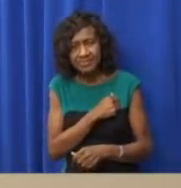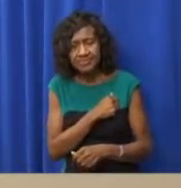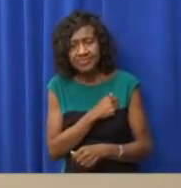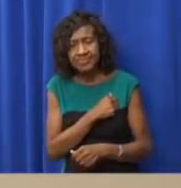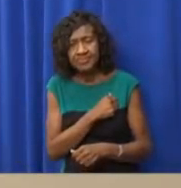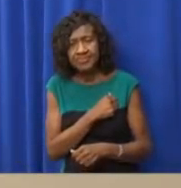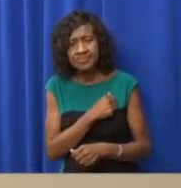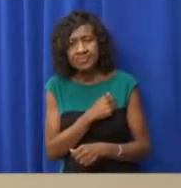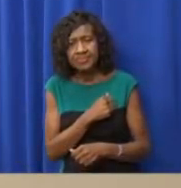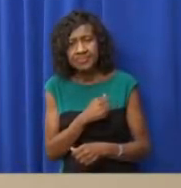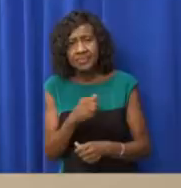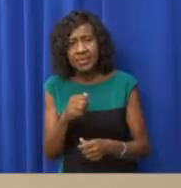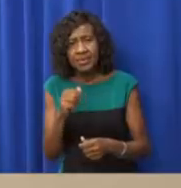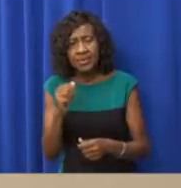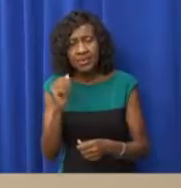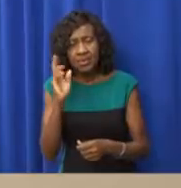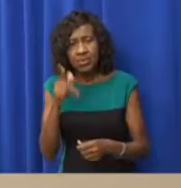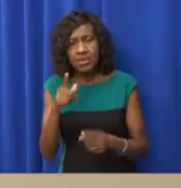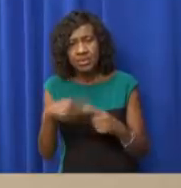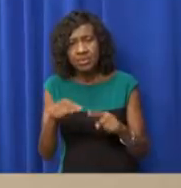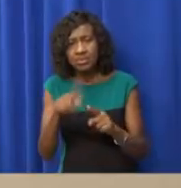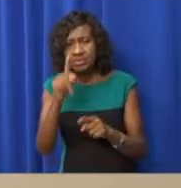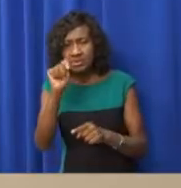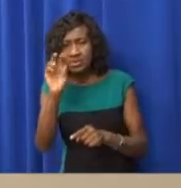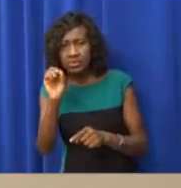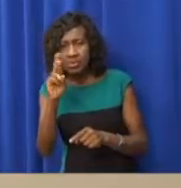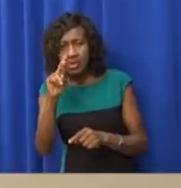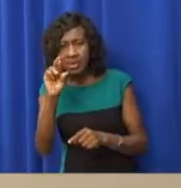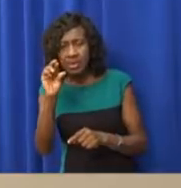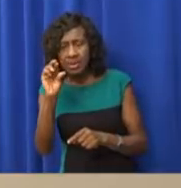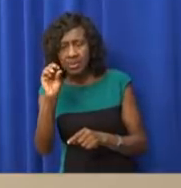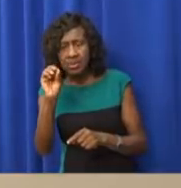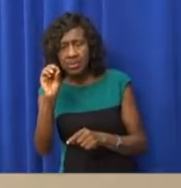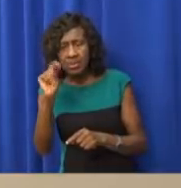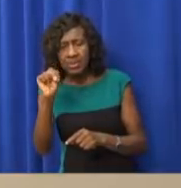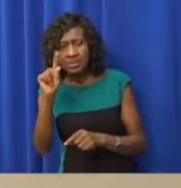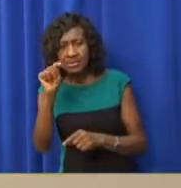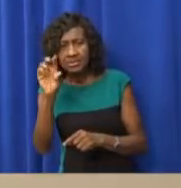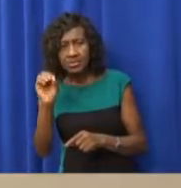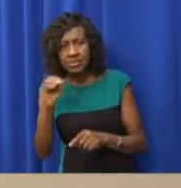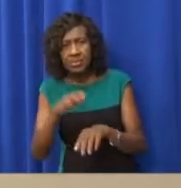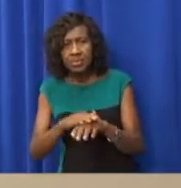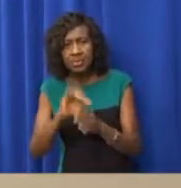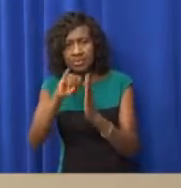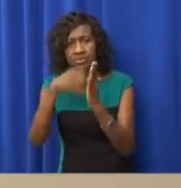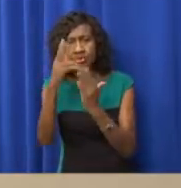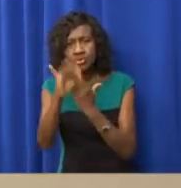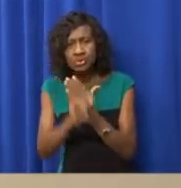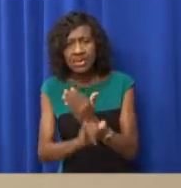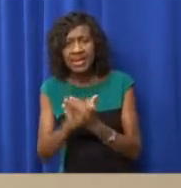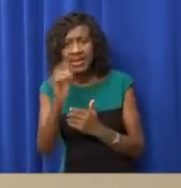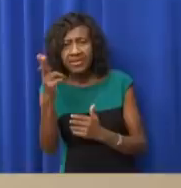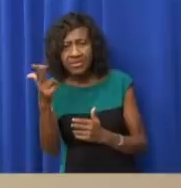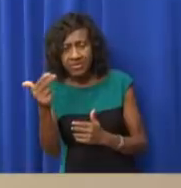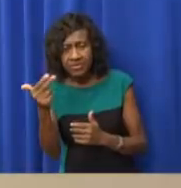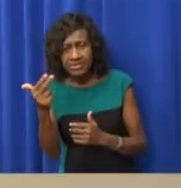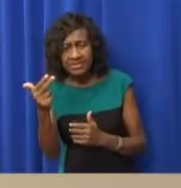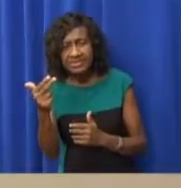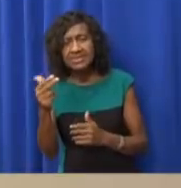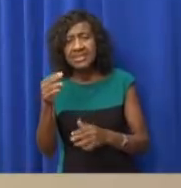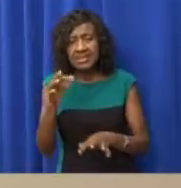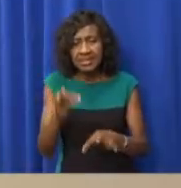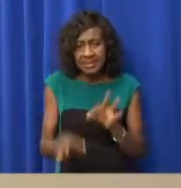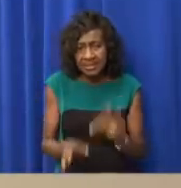did the first one. That will be going to Toronto on the 13th of July. So again, if you want to go on